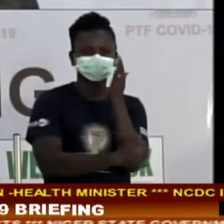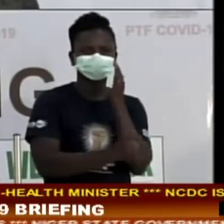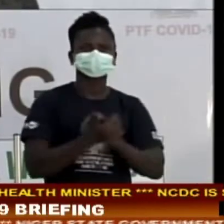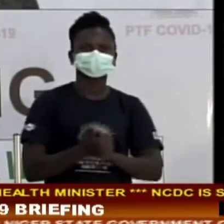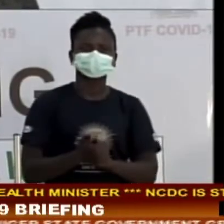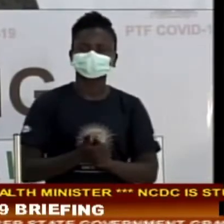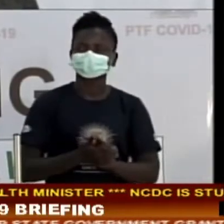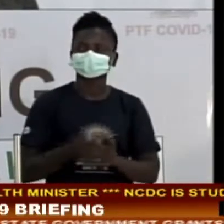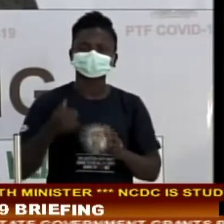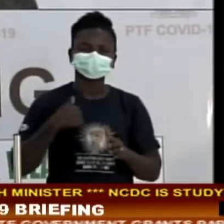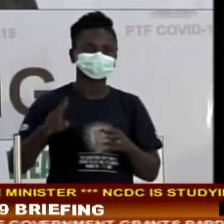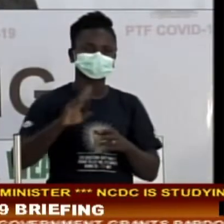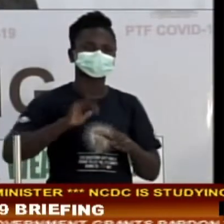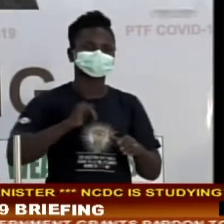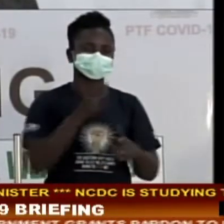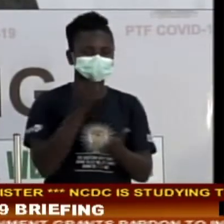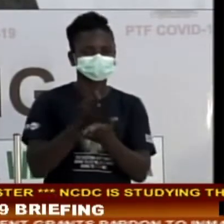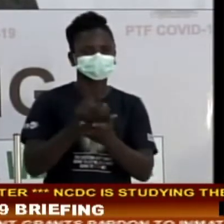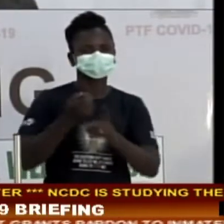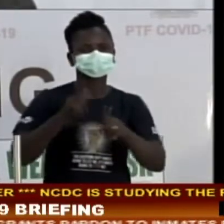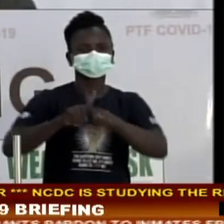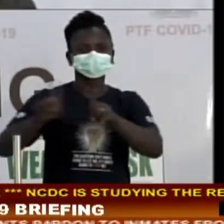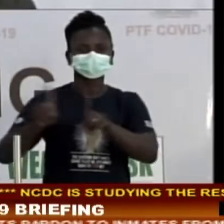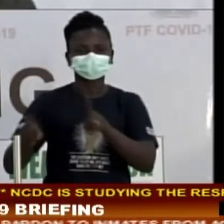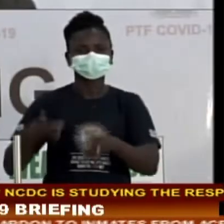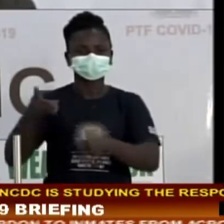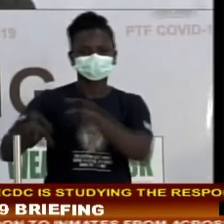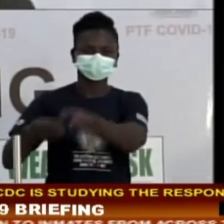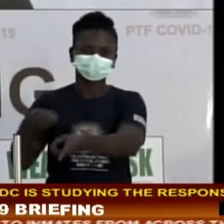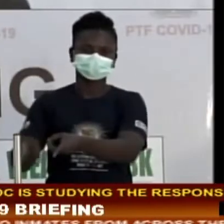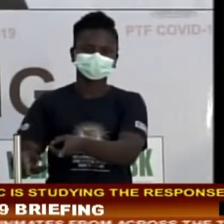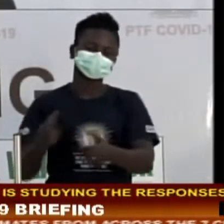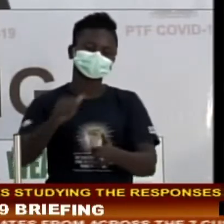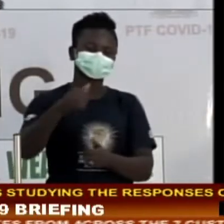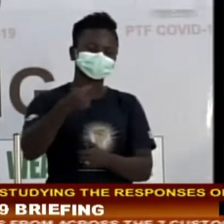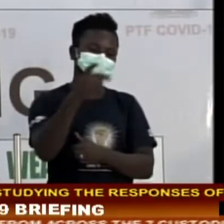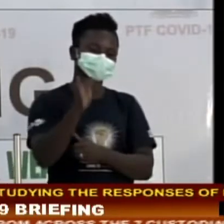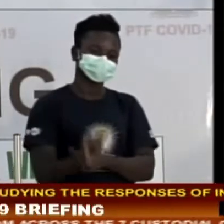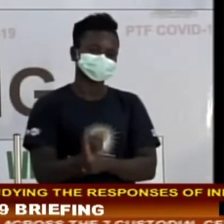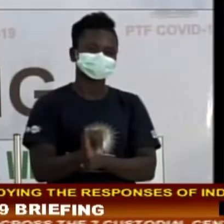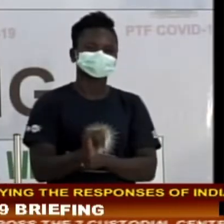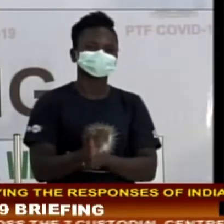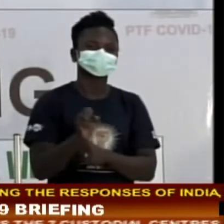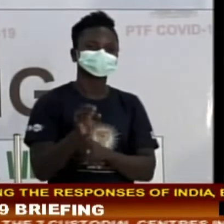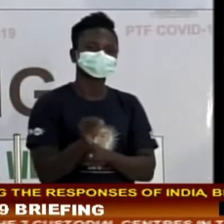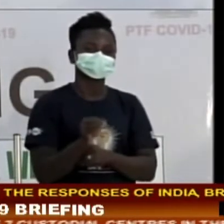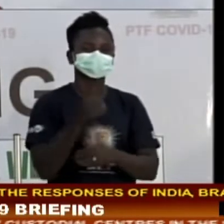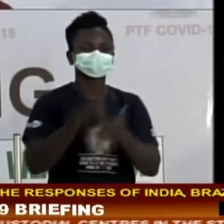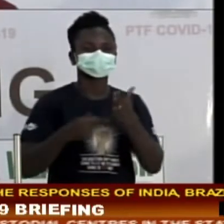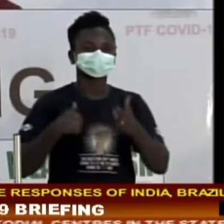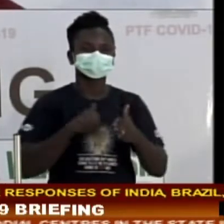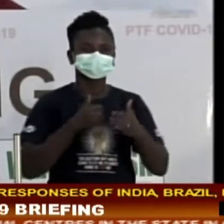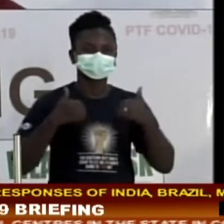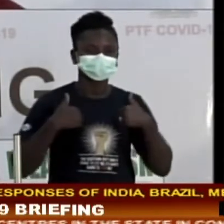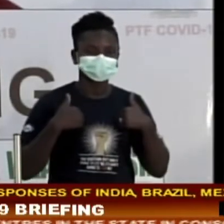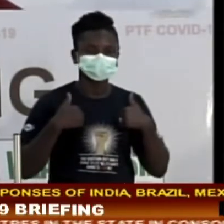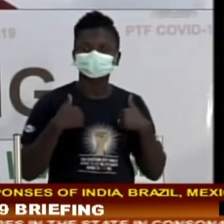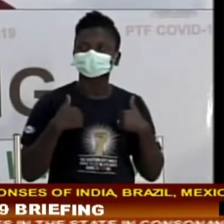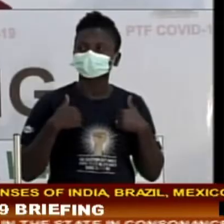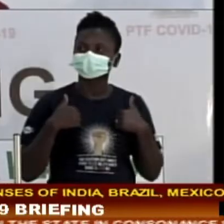uh from different uh donor agencies voluntary Services Etc so what we have in the PTF